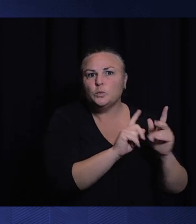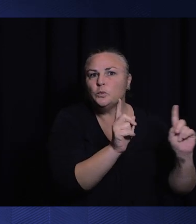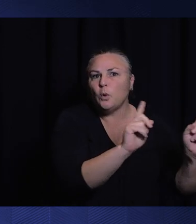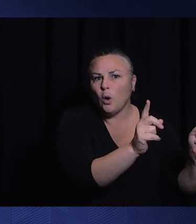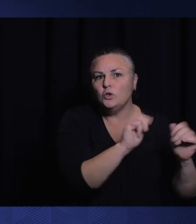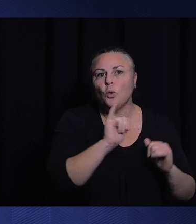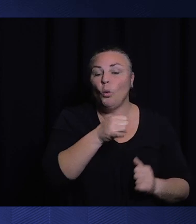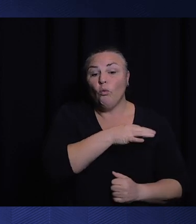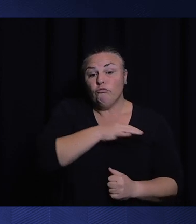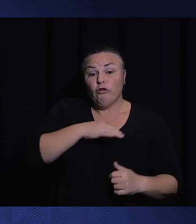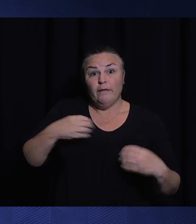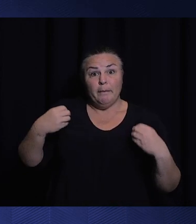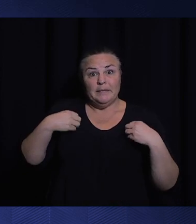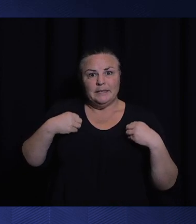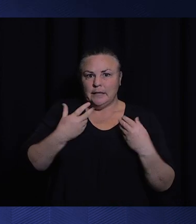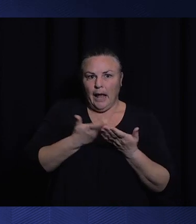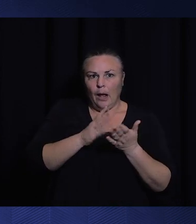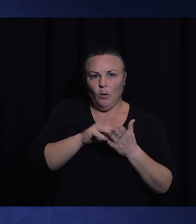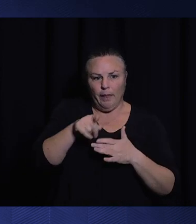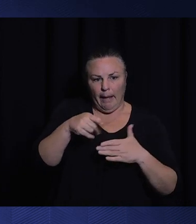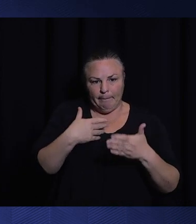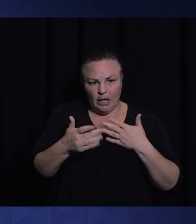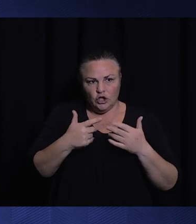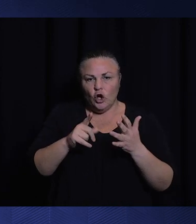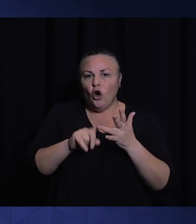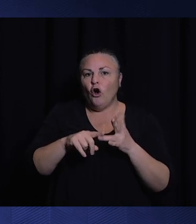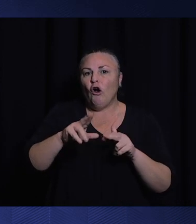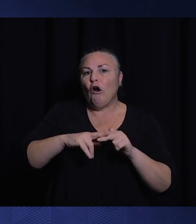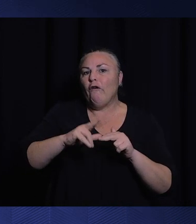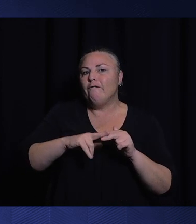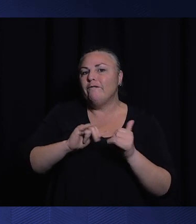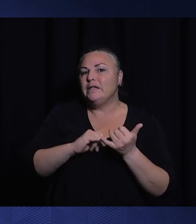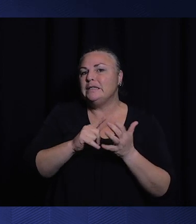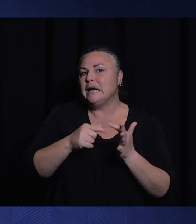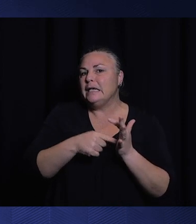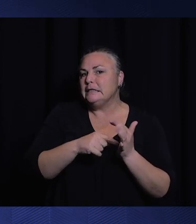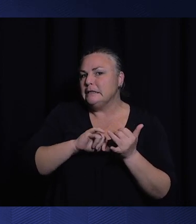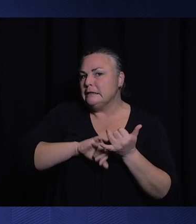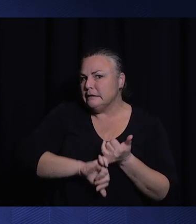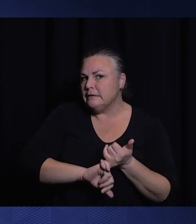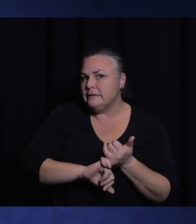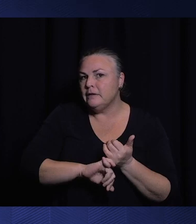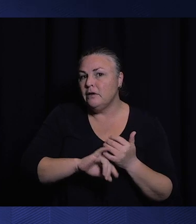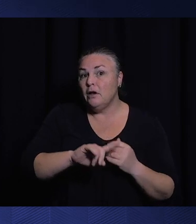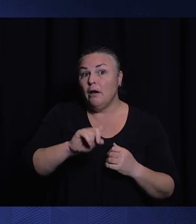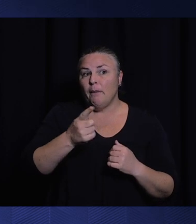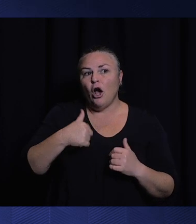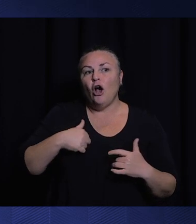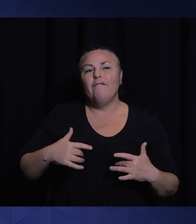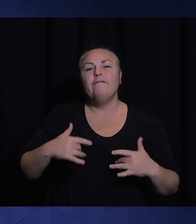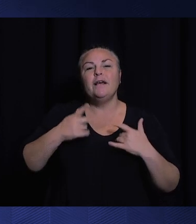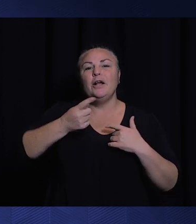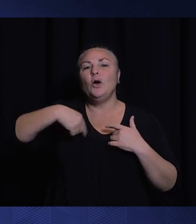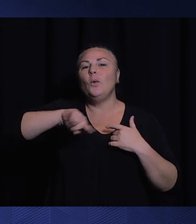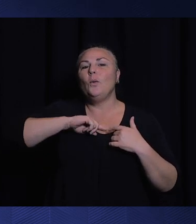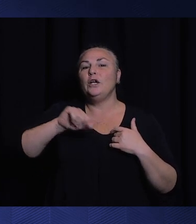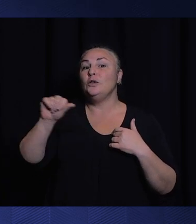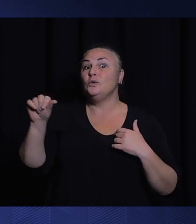in terms of looking at offset initiatives around nature-based solutions. But what I think we can be fairly confident of is the most